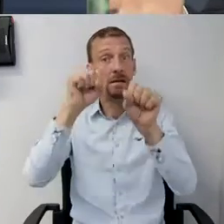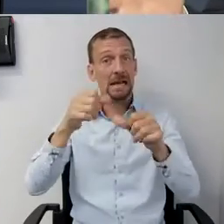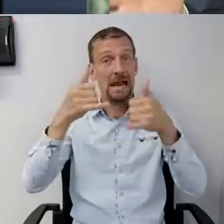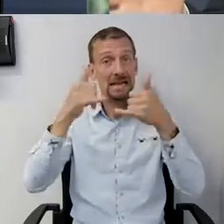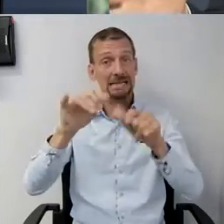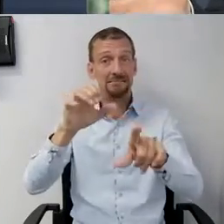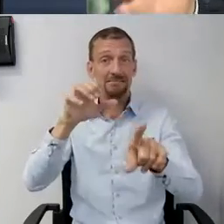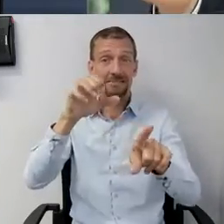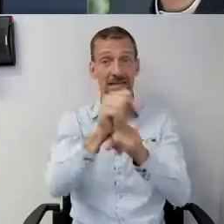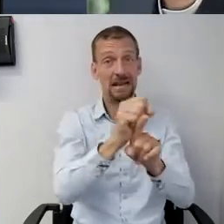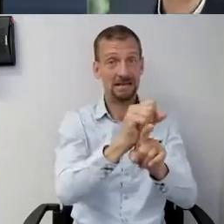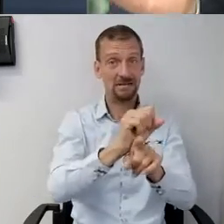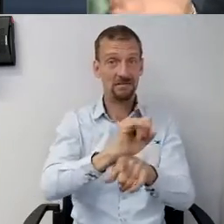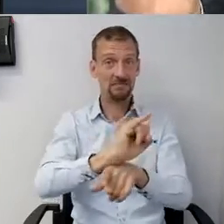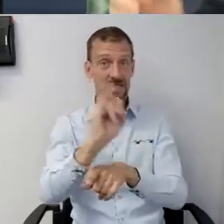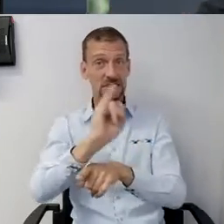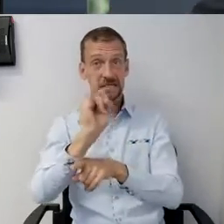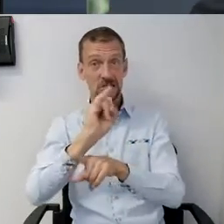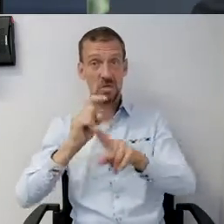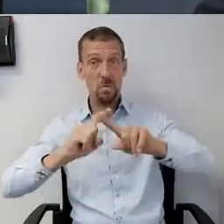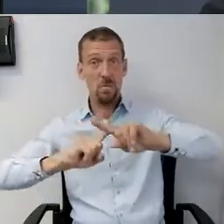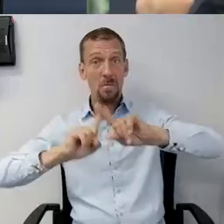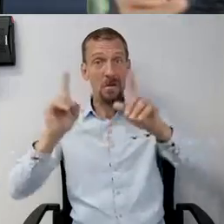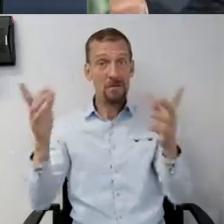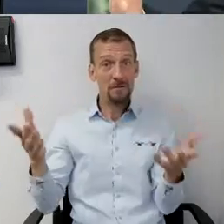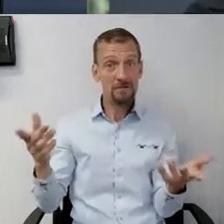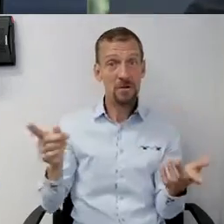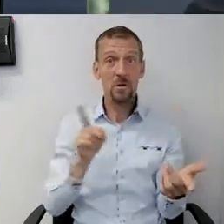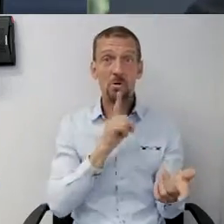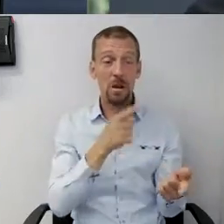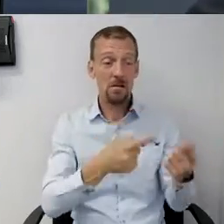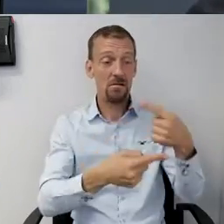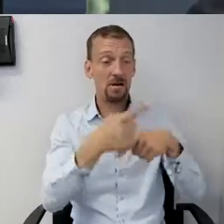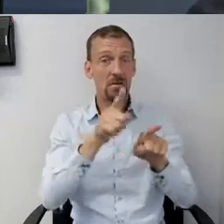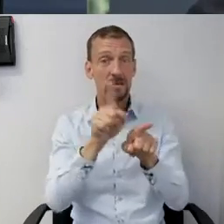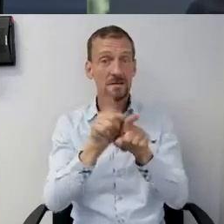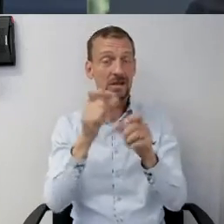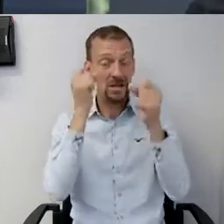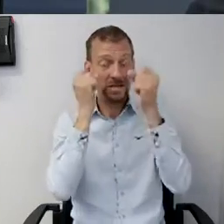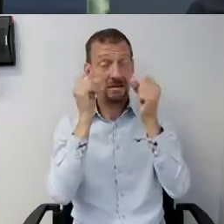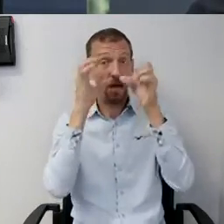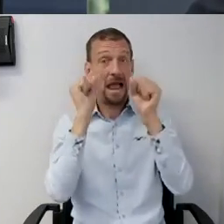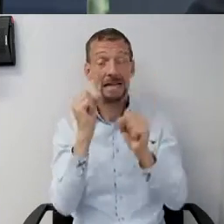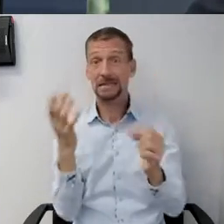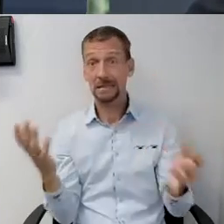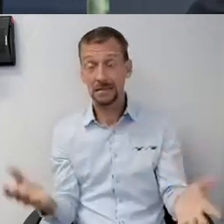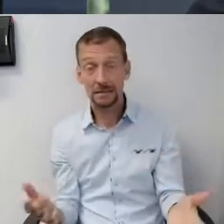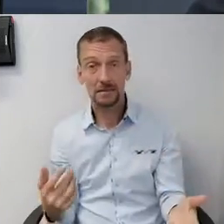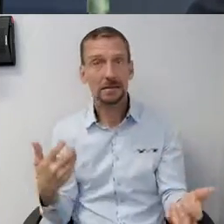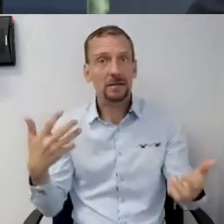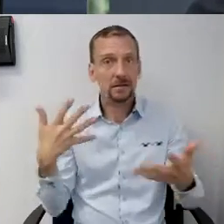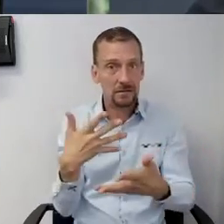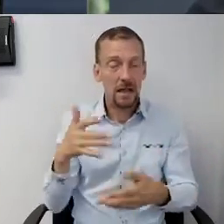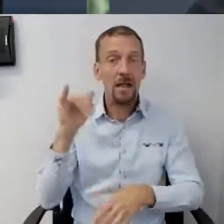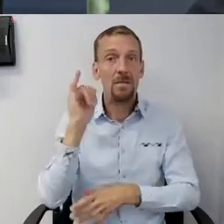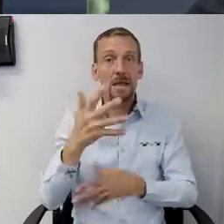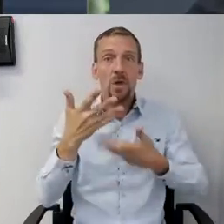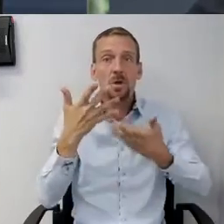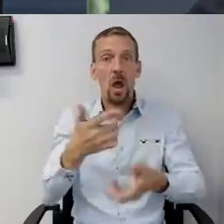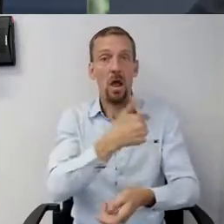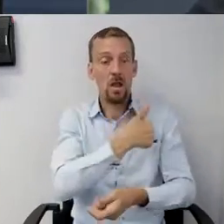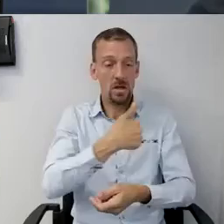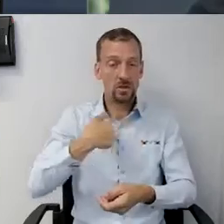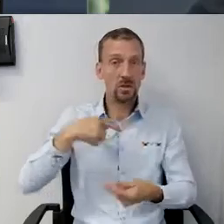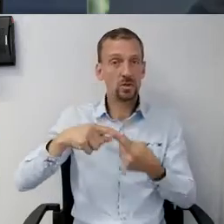the infection, but it comes as a surprise. So again, that's causing us to